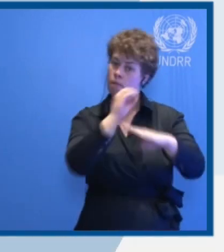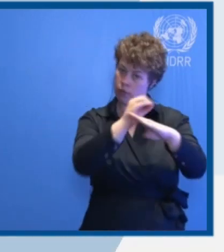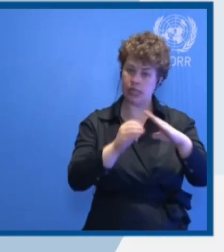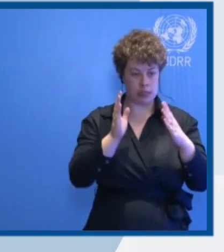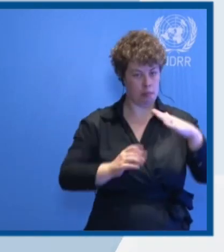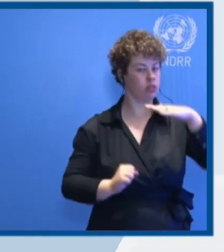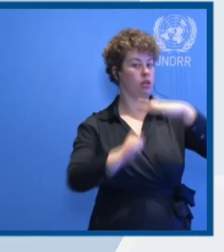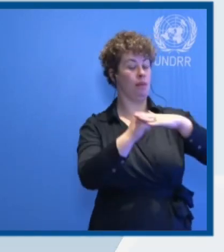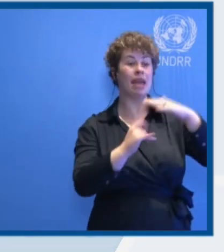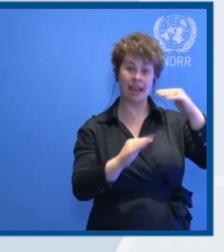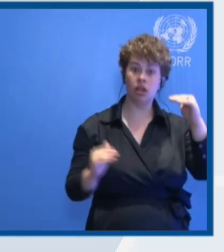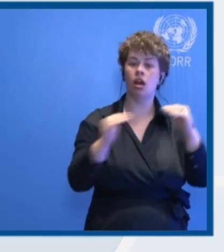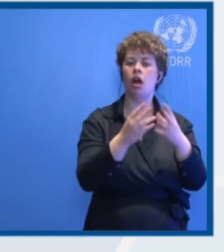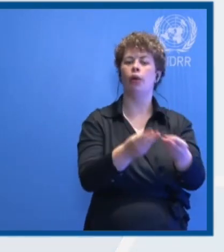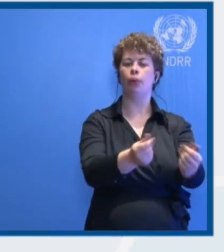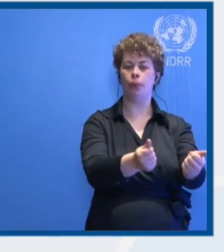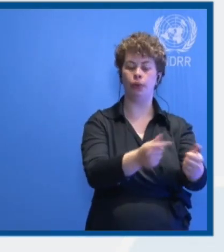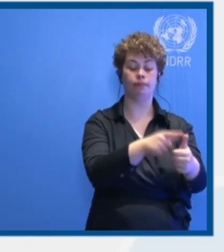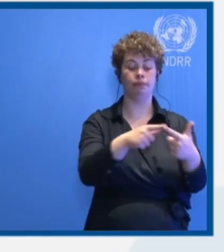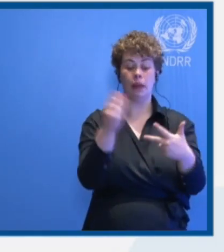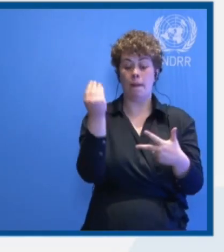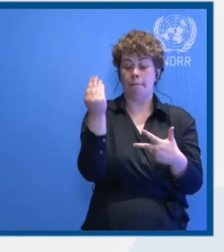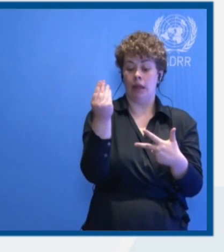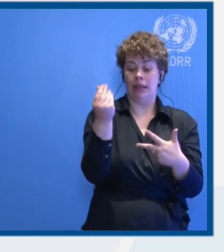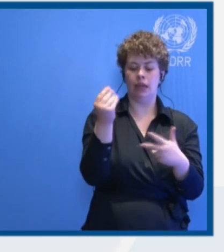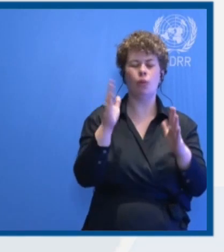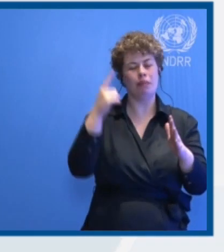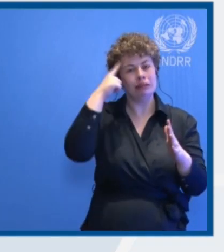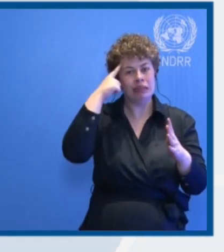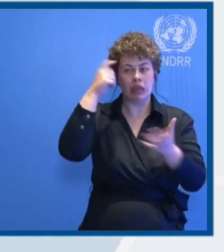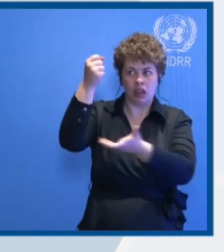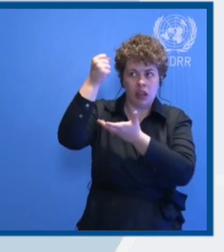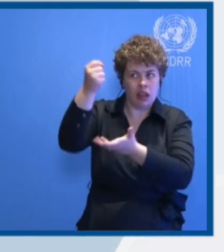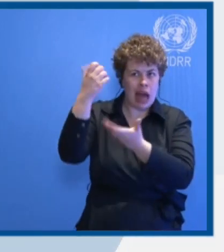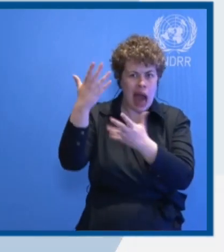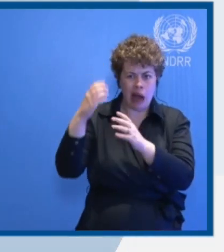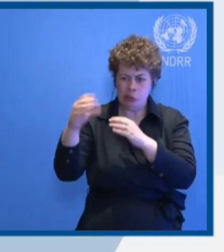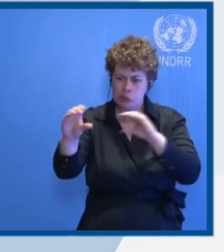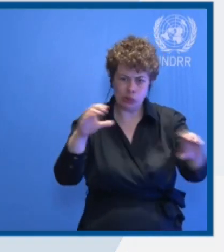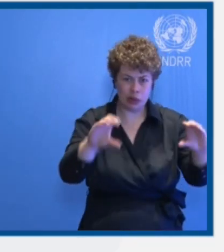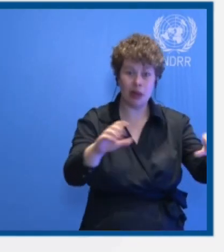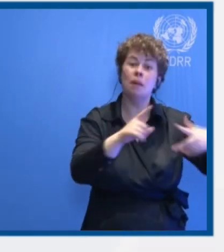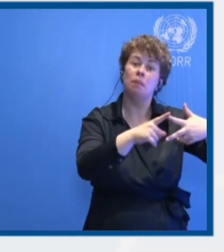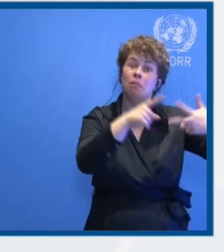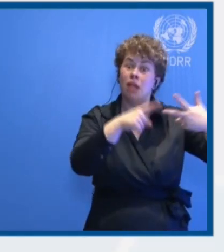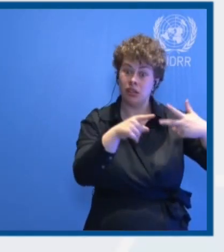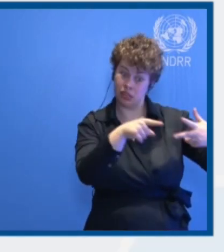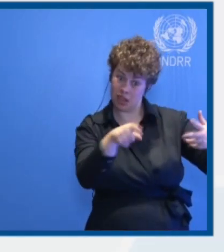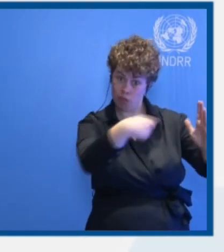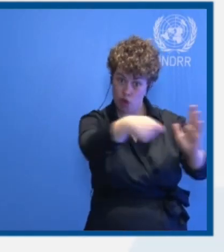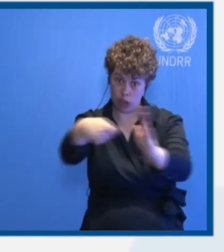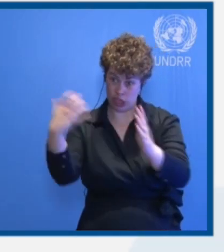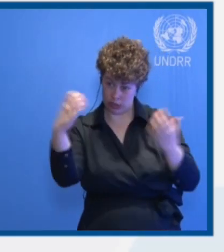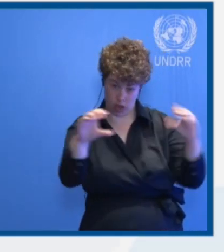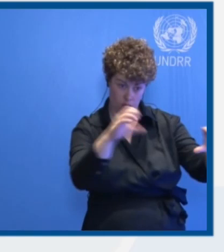can come from nature in a sustainable way? And then can we bundle these projects together so that you can tap into that huge potential of